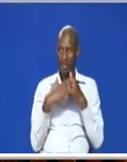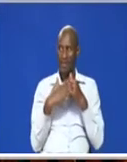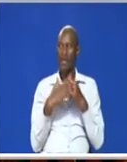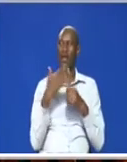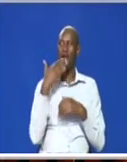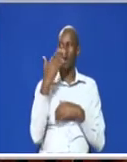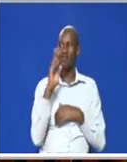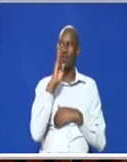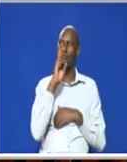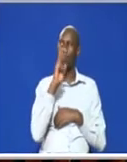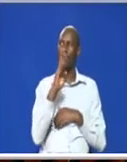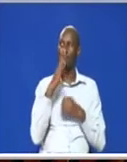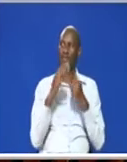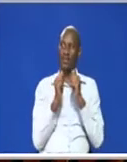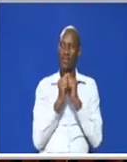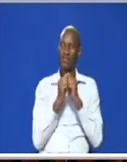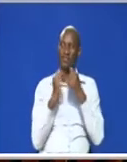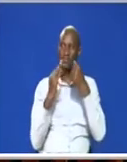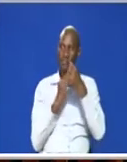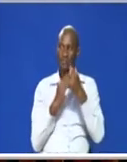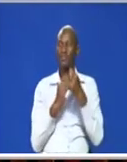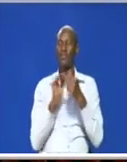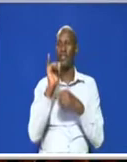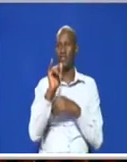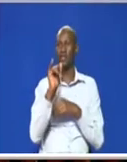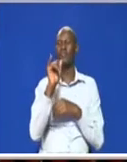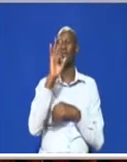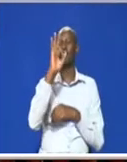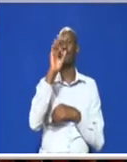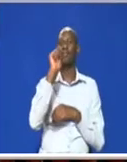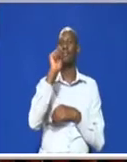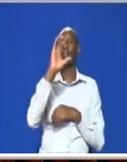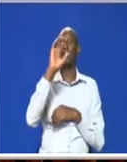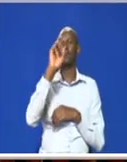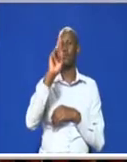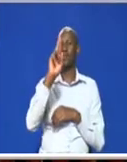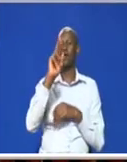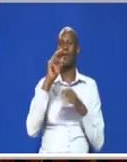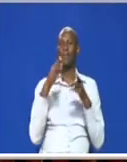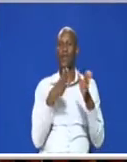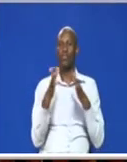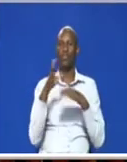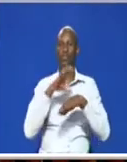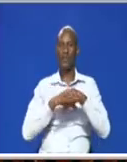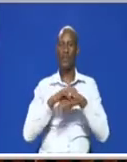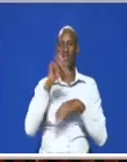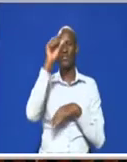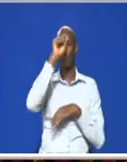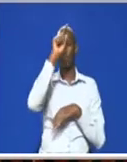the answer is 18. That is the factor method of finding the square